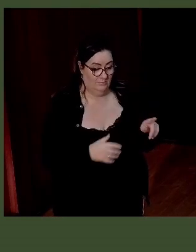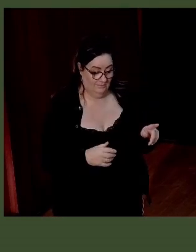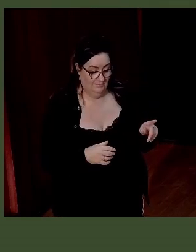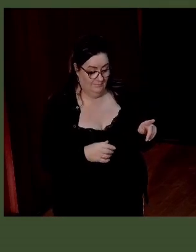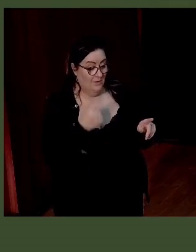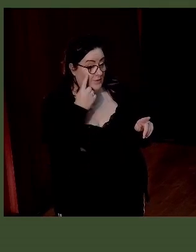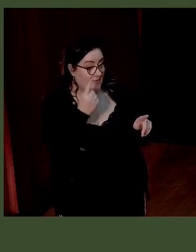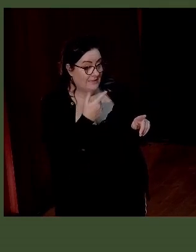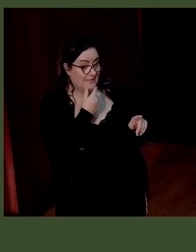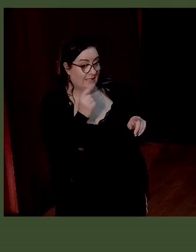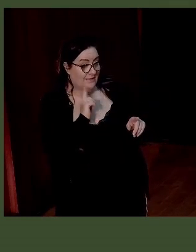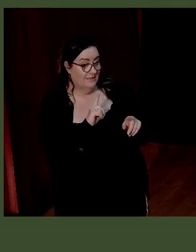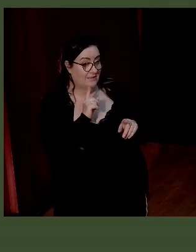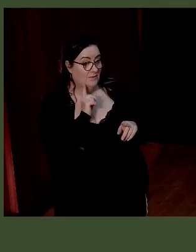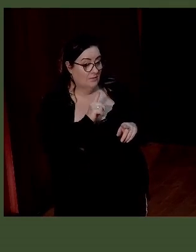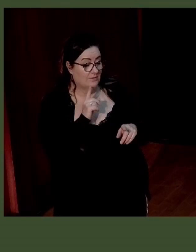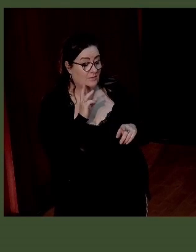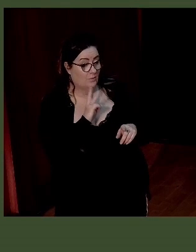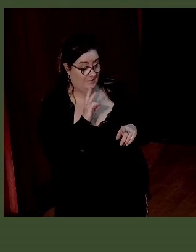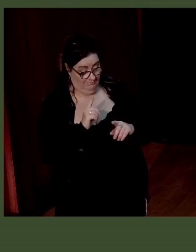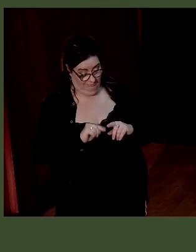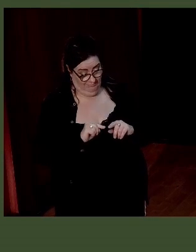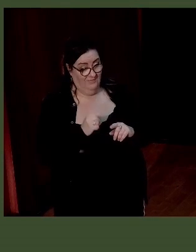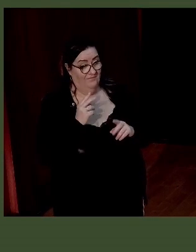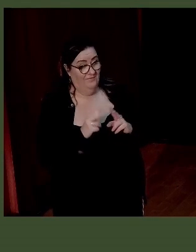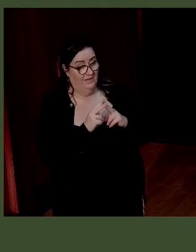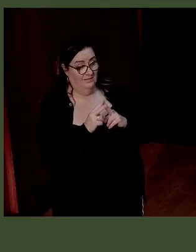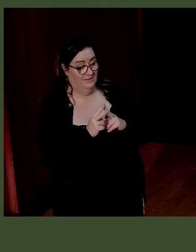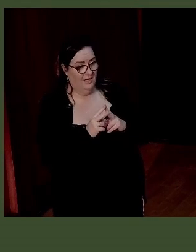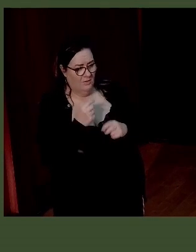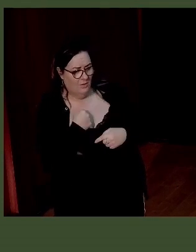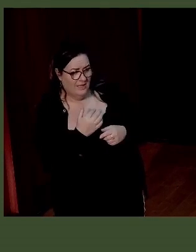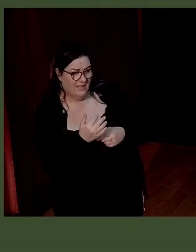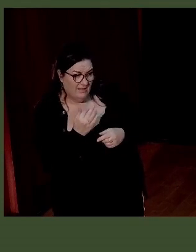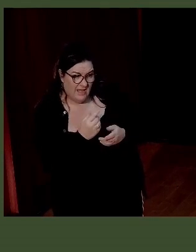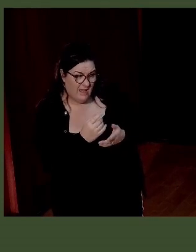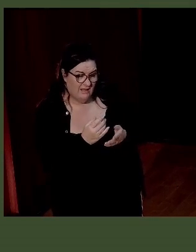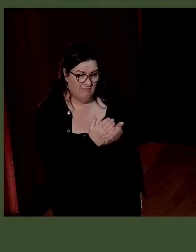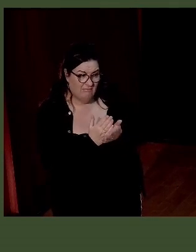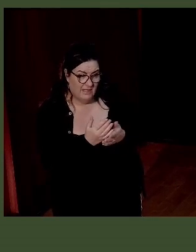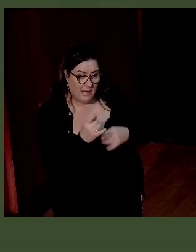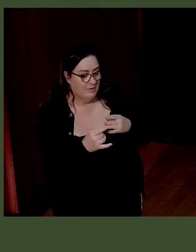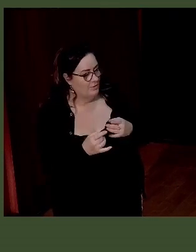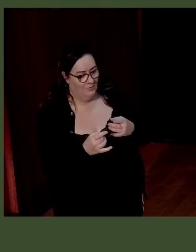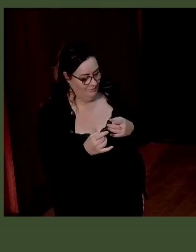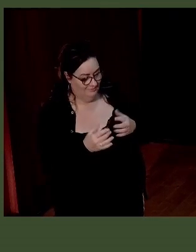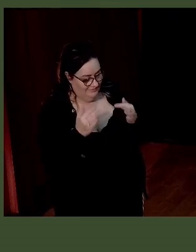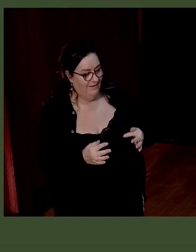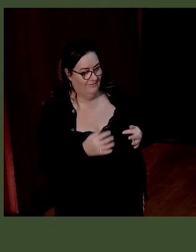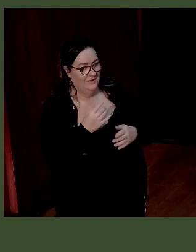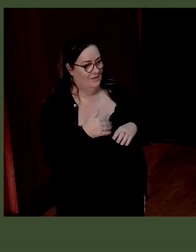We see that gendered violence against women in these histories is no longer a question of if it happened, but how,